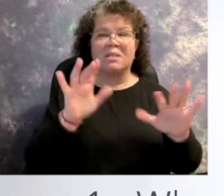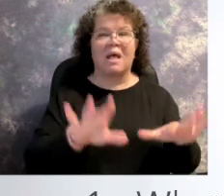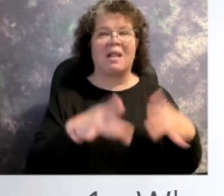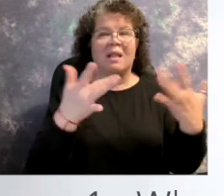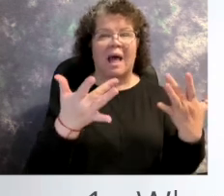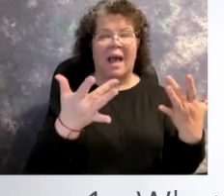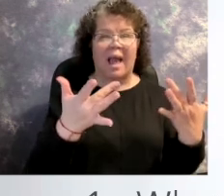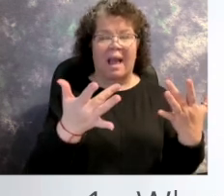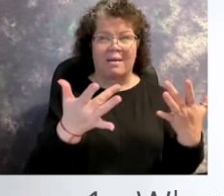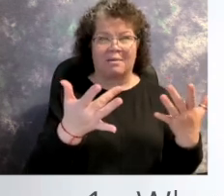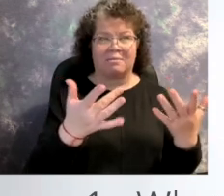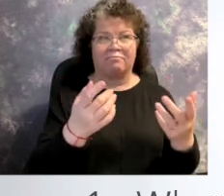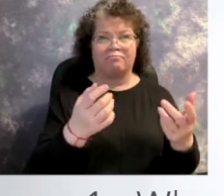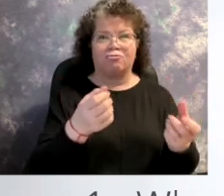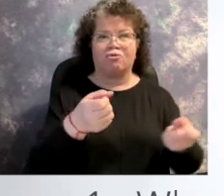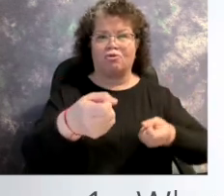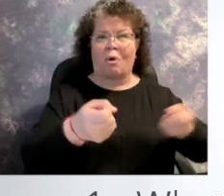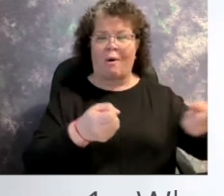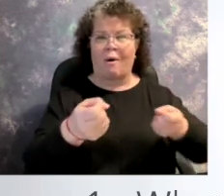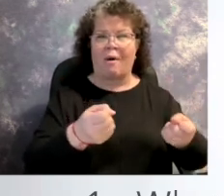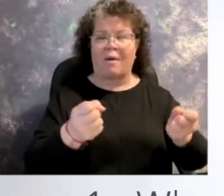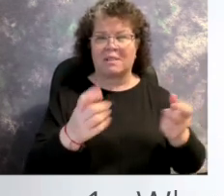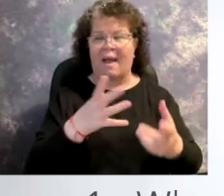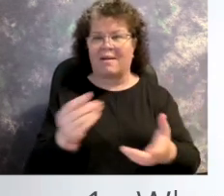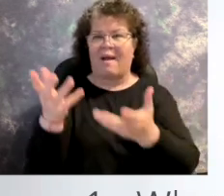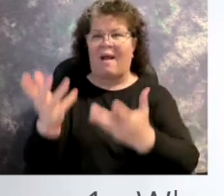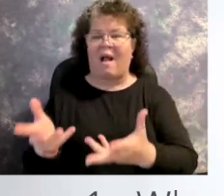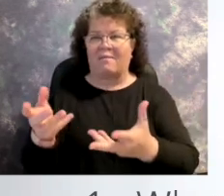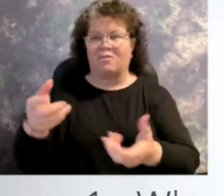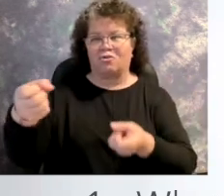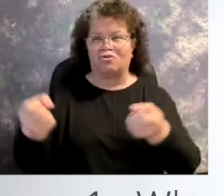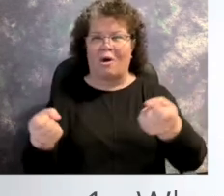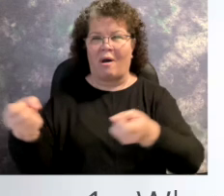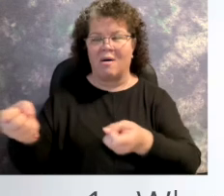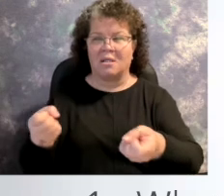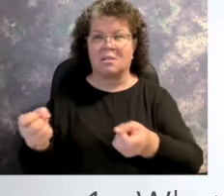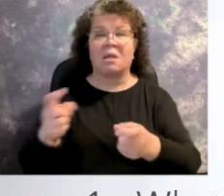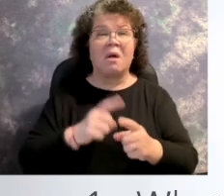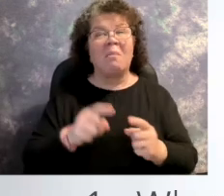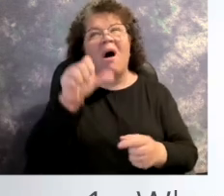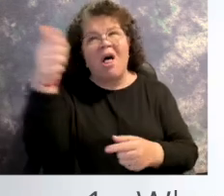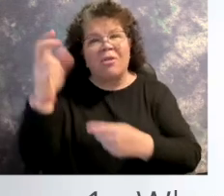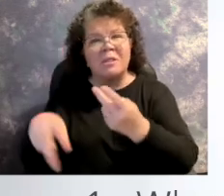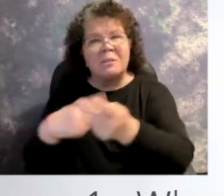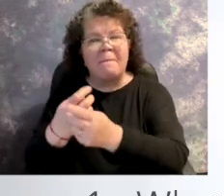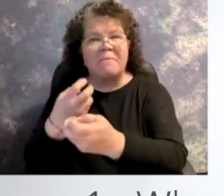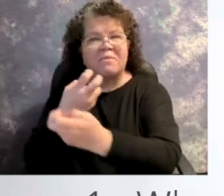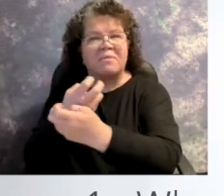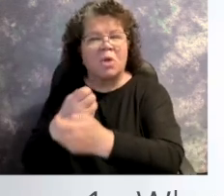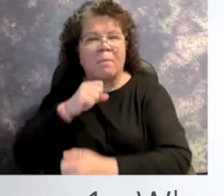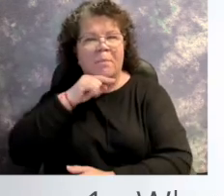duty on-road emissions coming Yeah, from vehicles. So yeah. any other sort of pollutants, I think if you